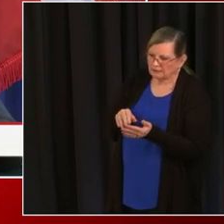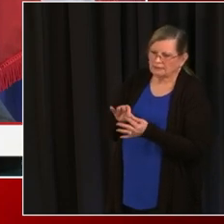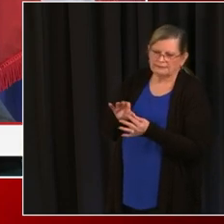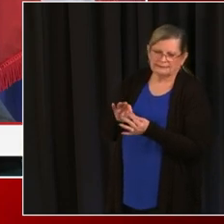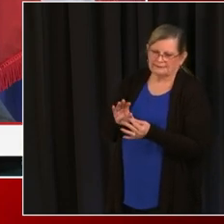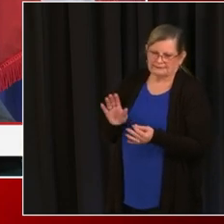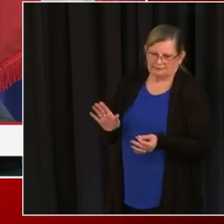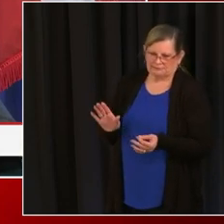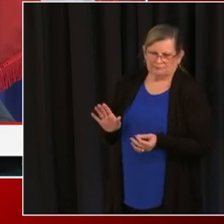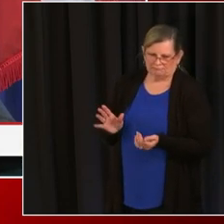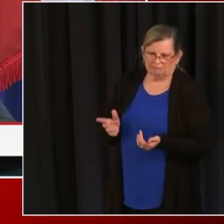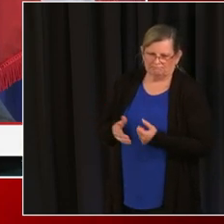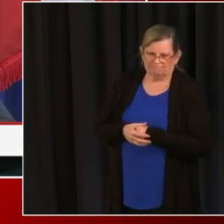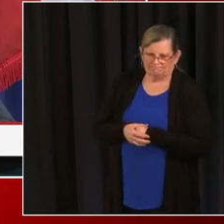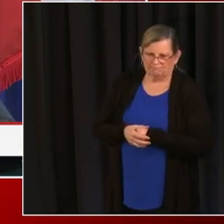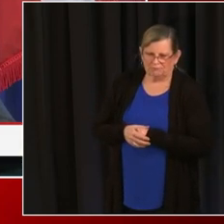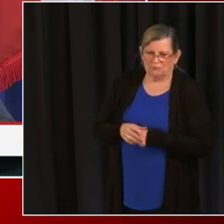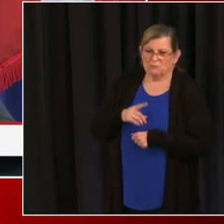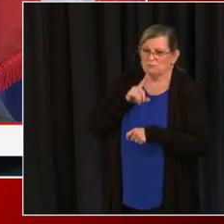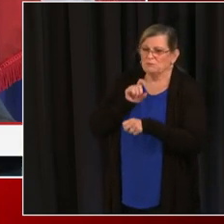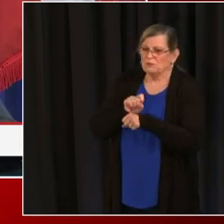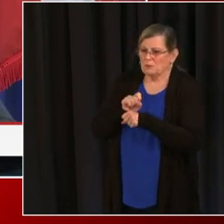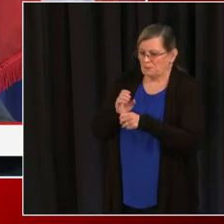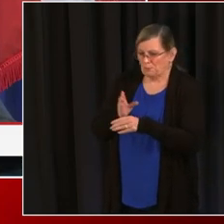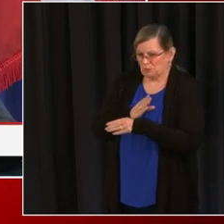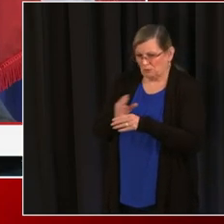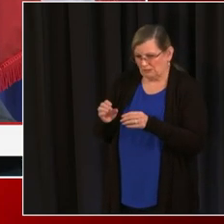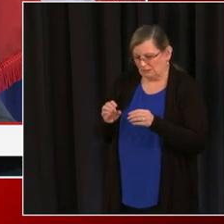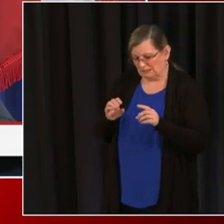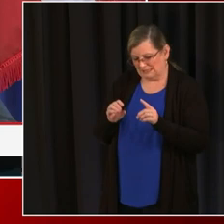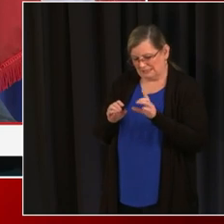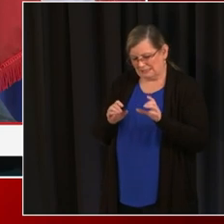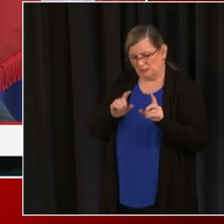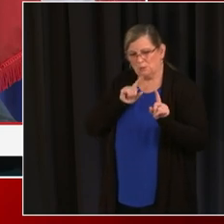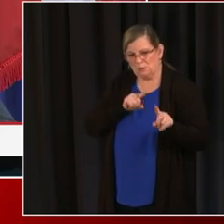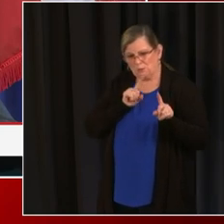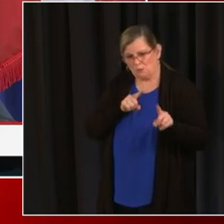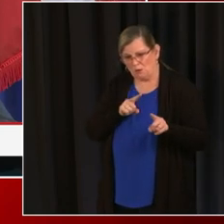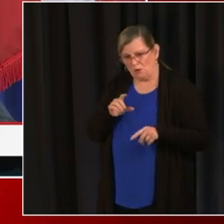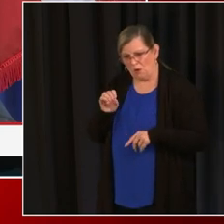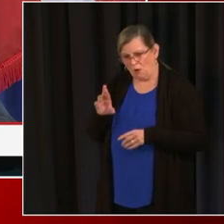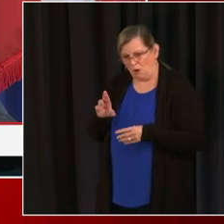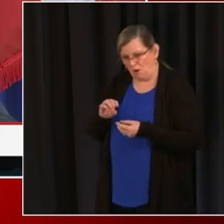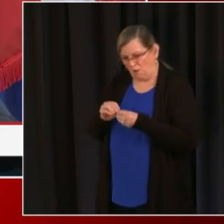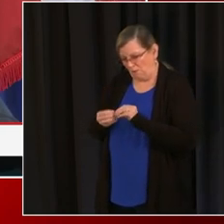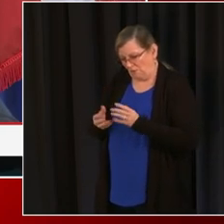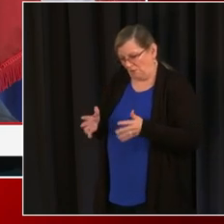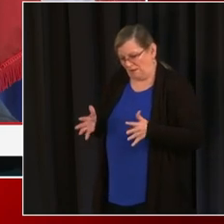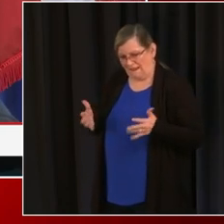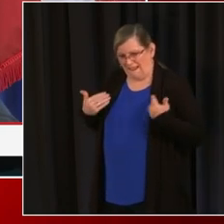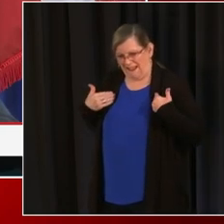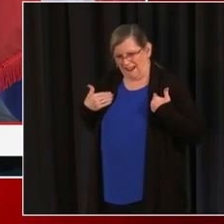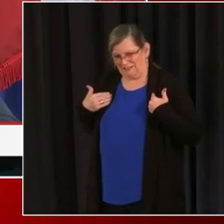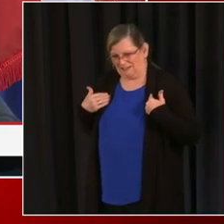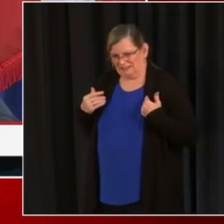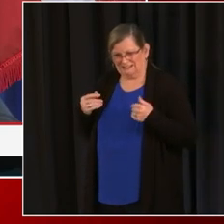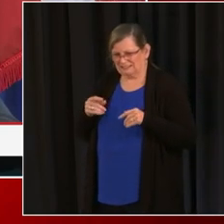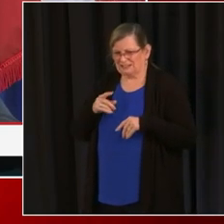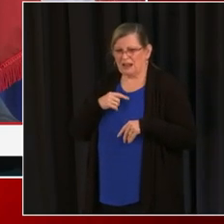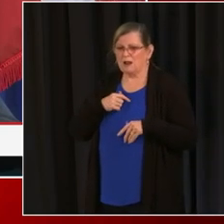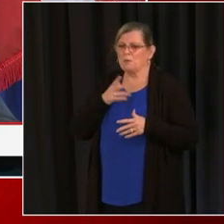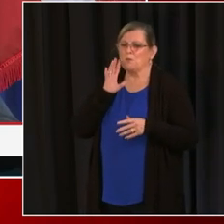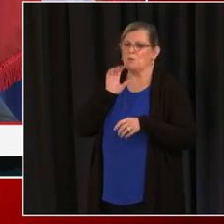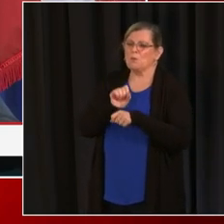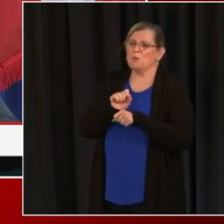discrepancy, quite frankly, between the number that the CDC has reported and what we have. So what I'm